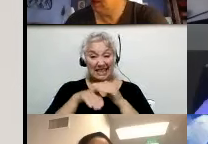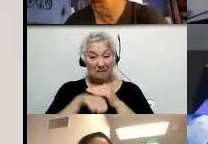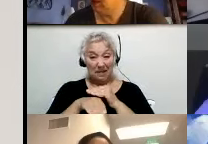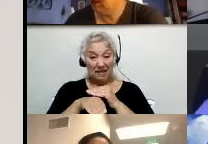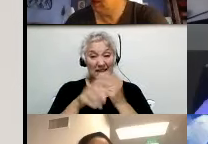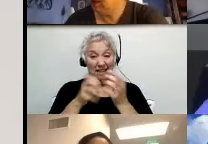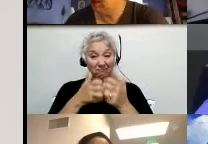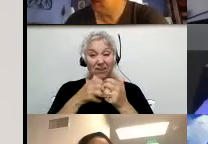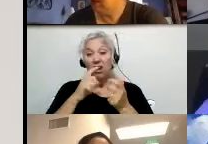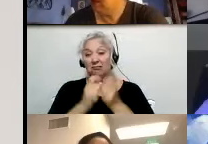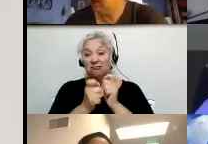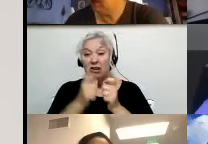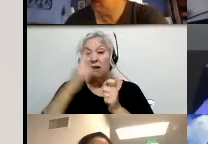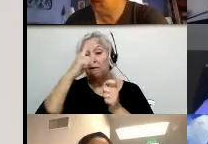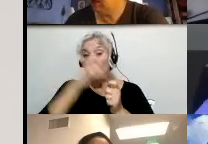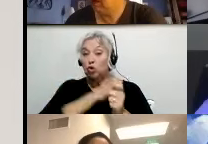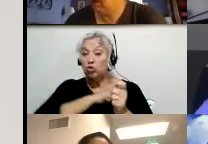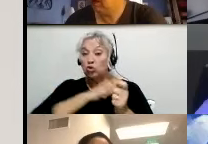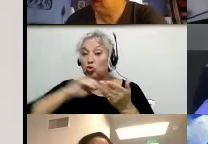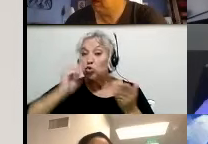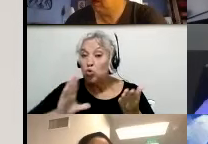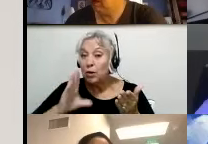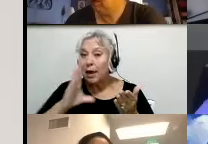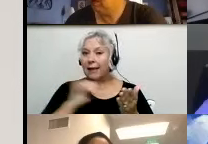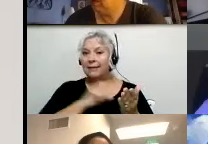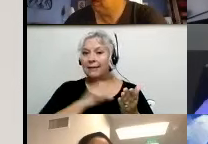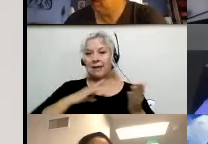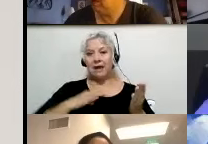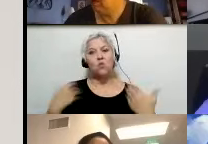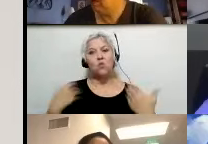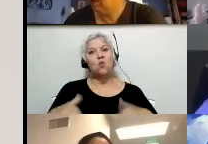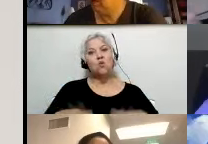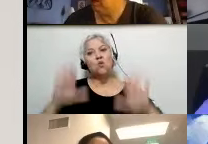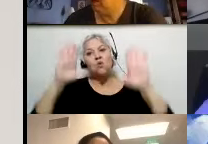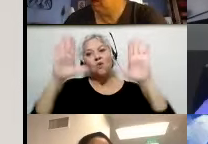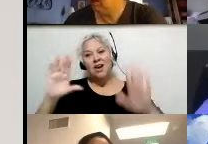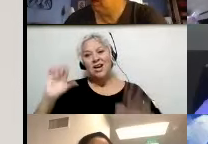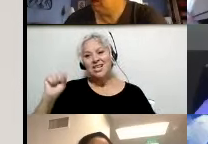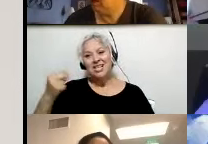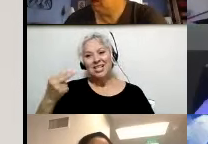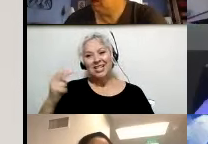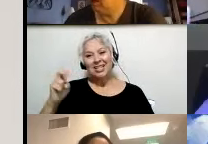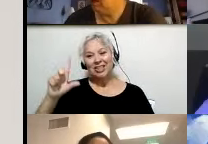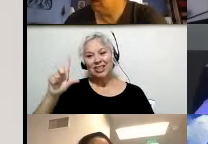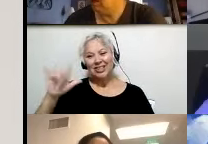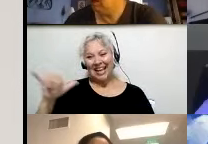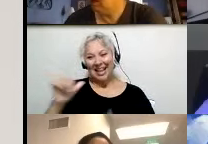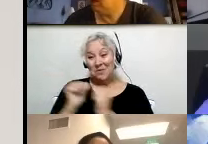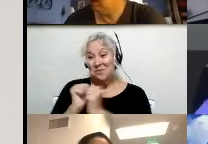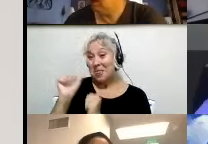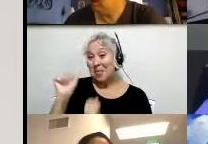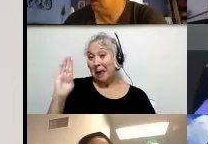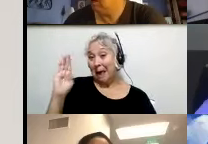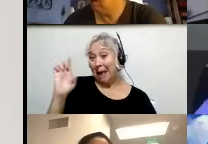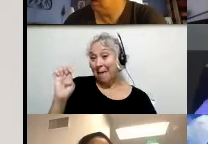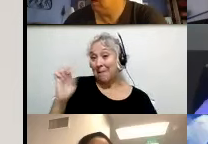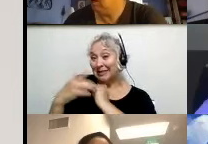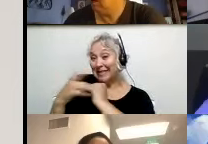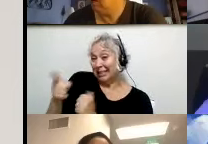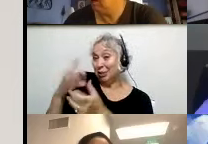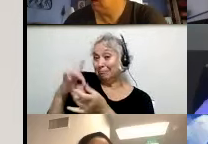students and staff. I'm so glad that we had Shelley with Able Tech here this morning, and she mentioned the importance